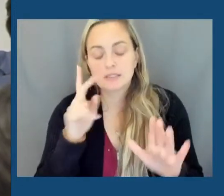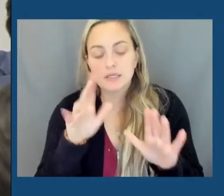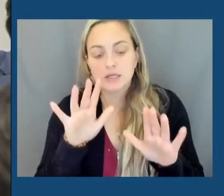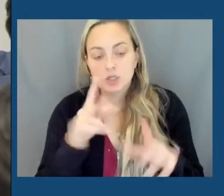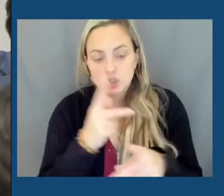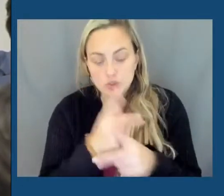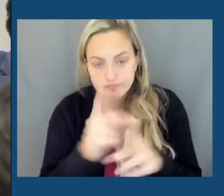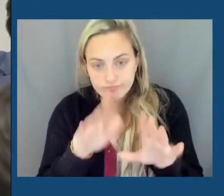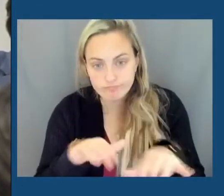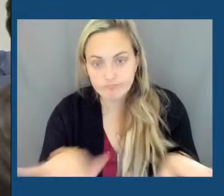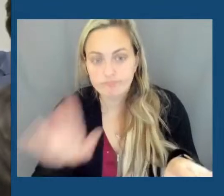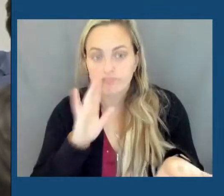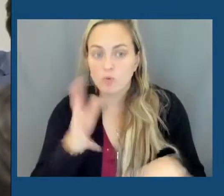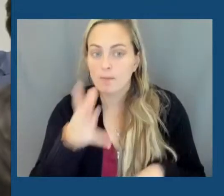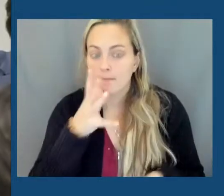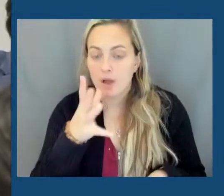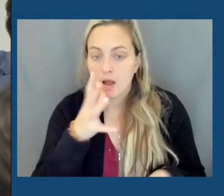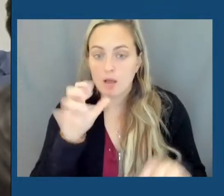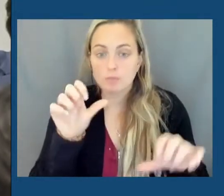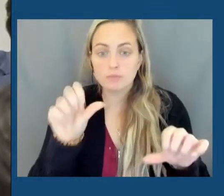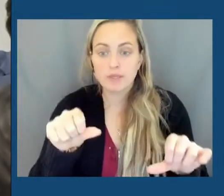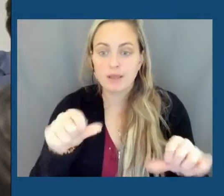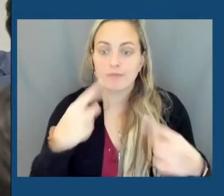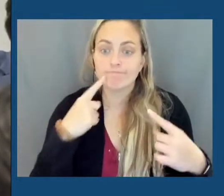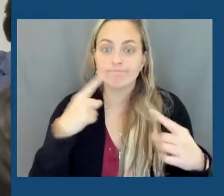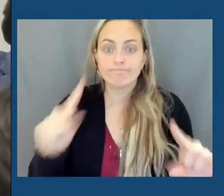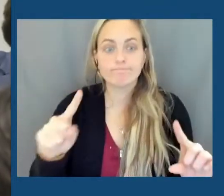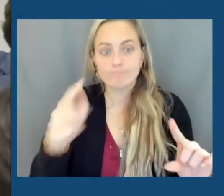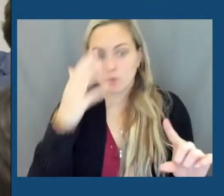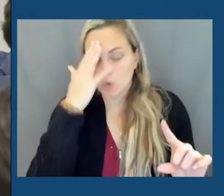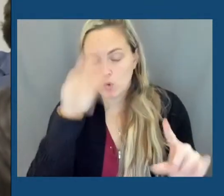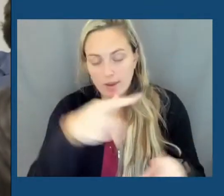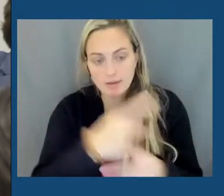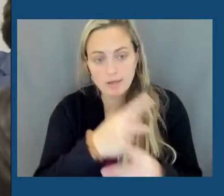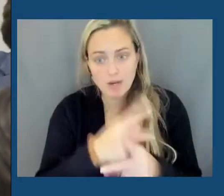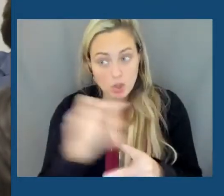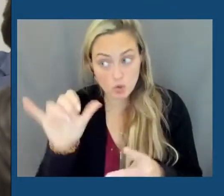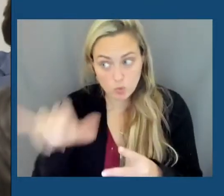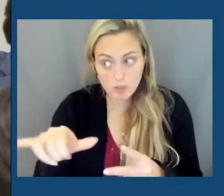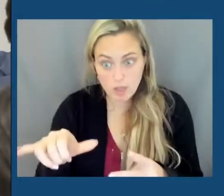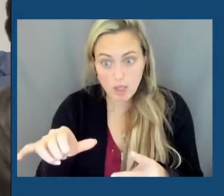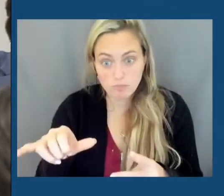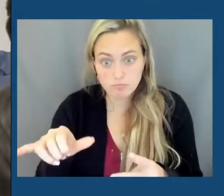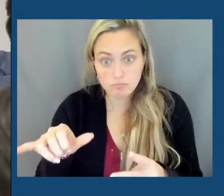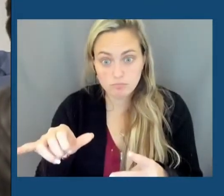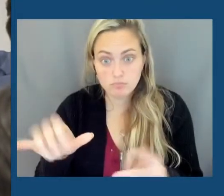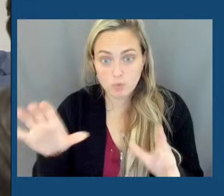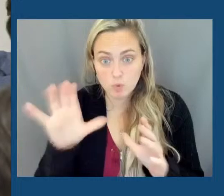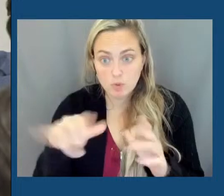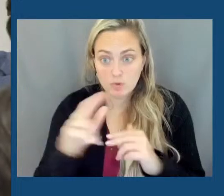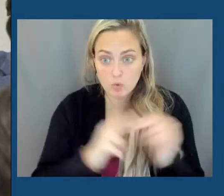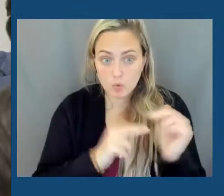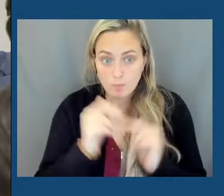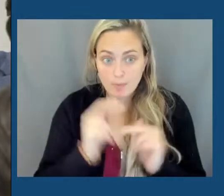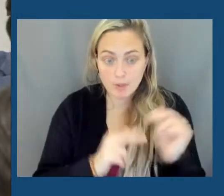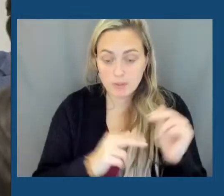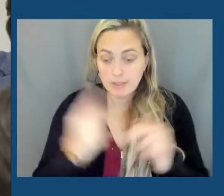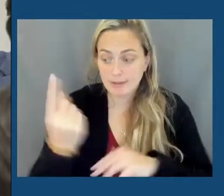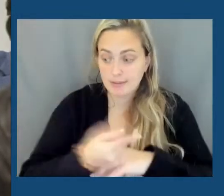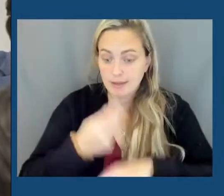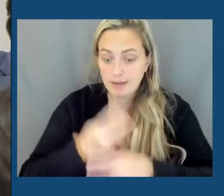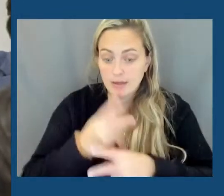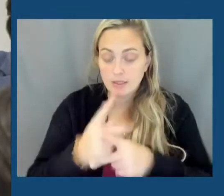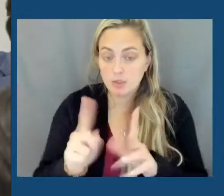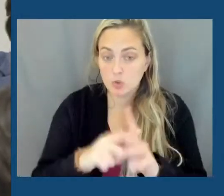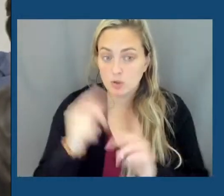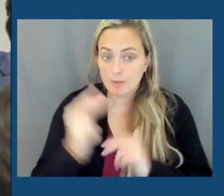site for the moms who can finally know they can be taken care of. And they're doing it. They're building it. They started building